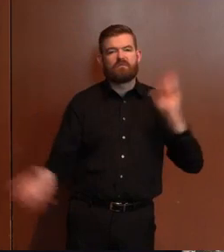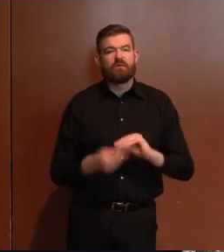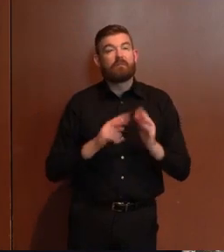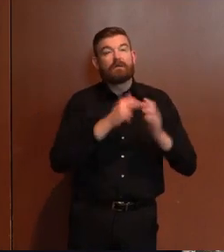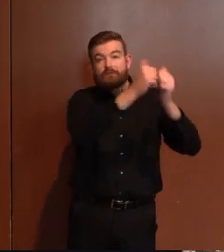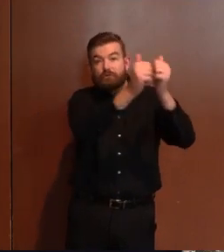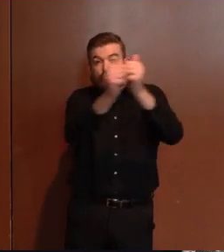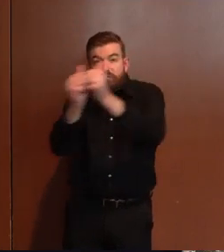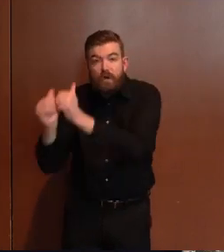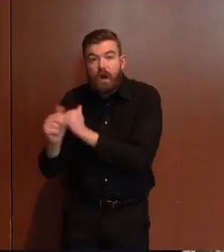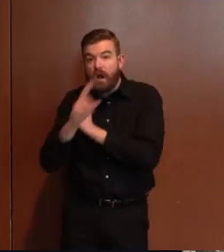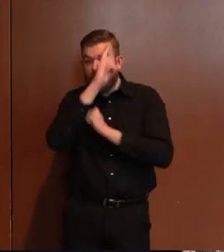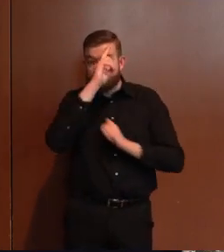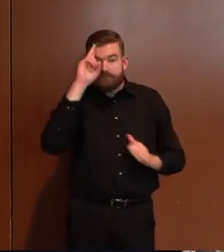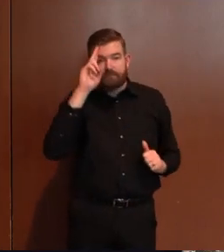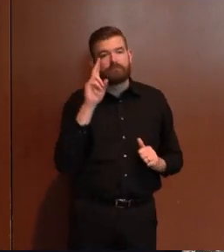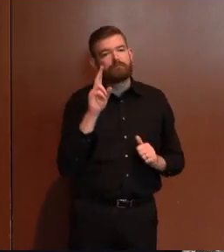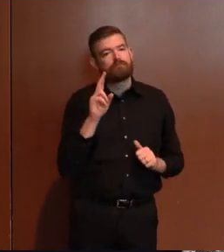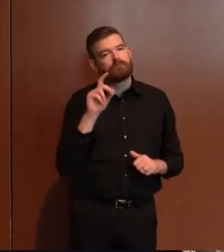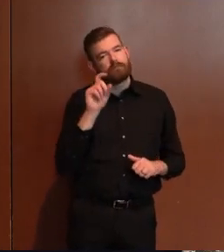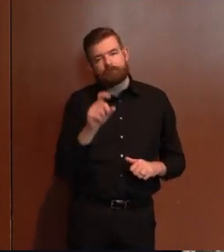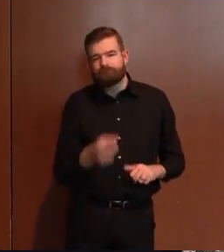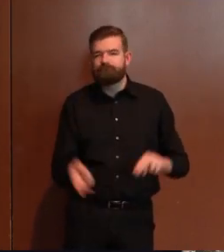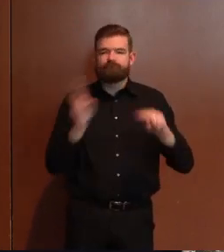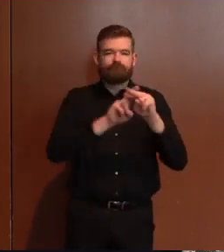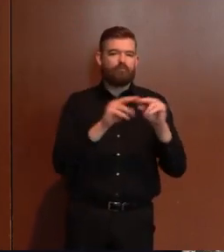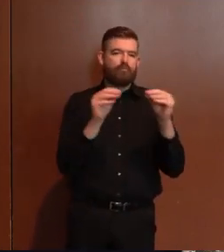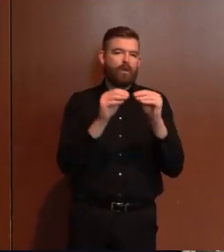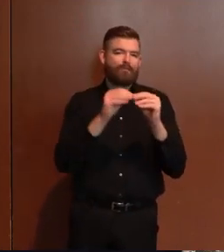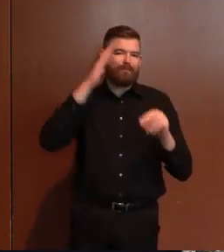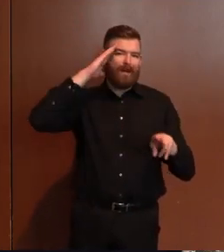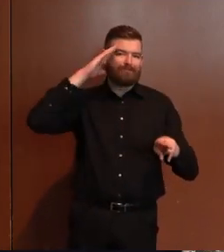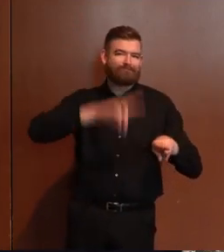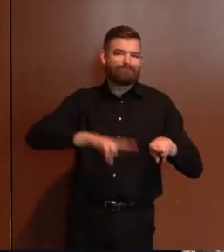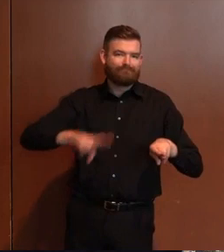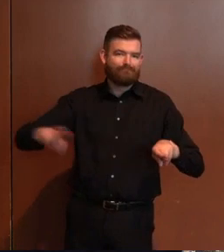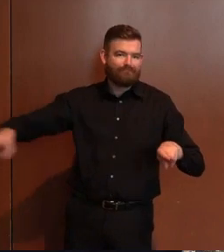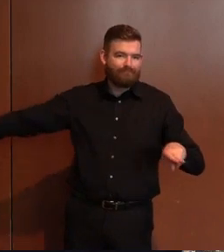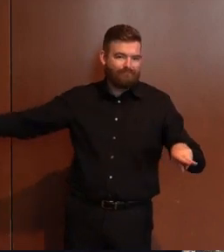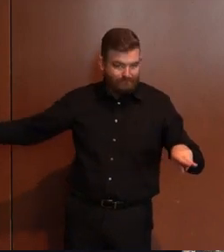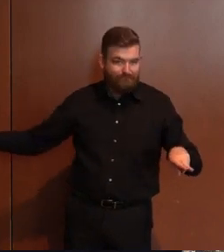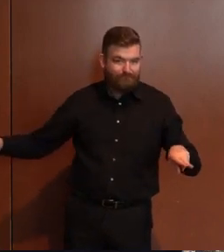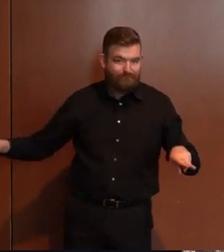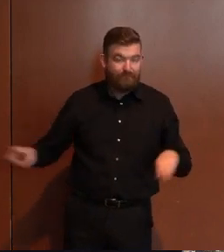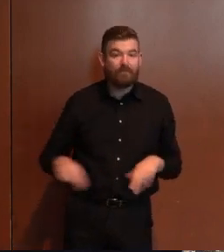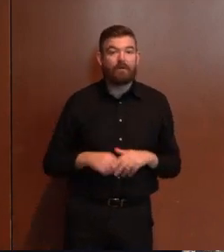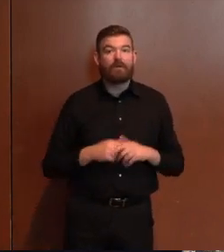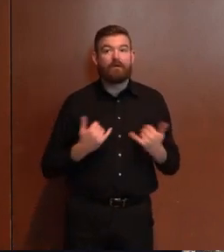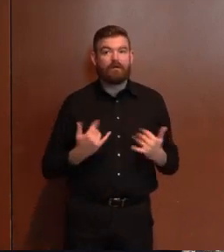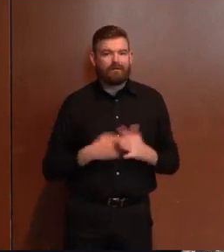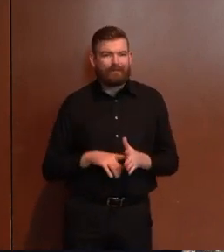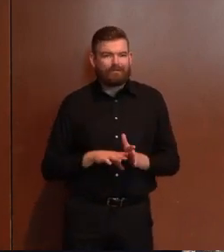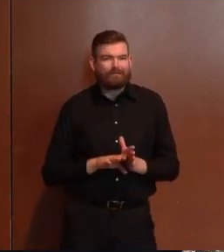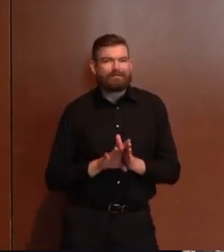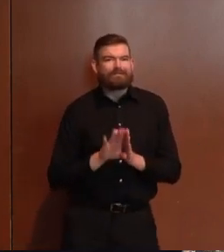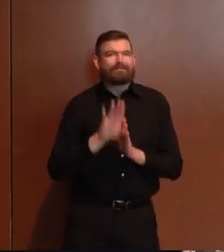do. The surge, I think we're in the beginning of it in the north, and we may have